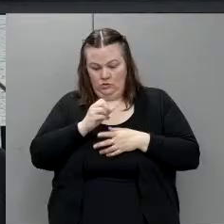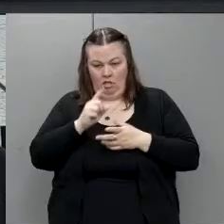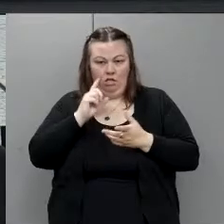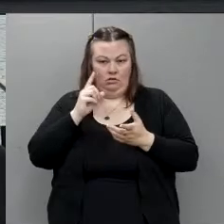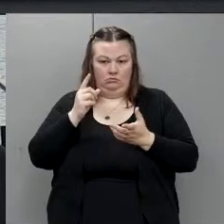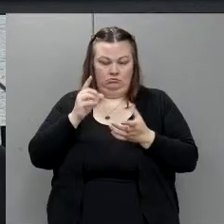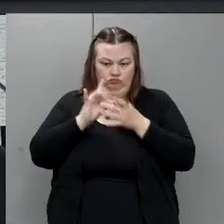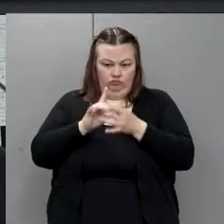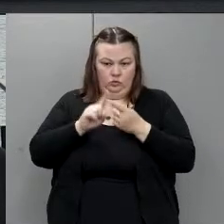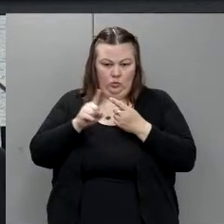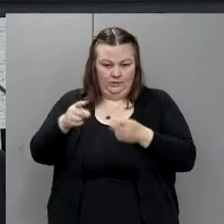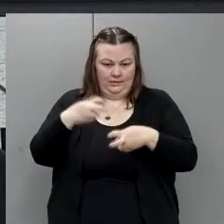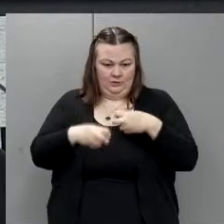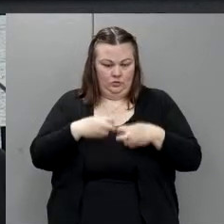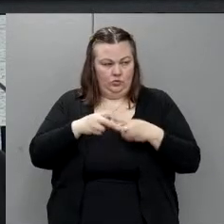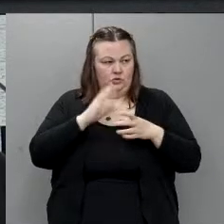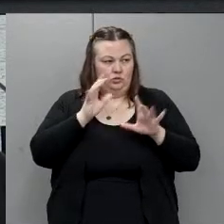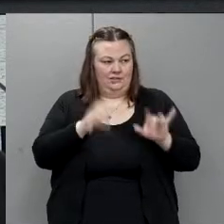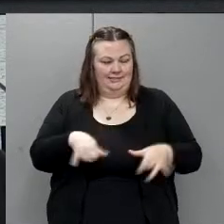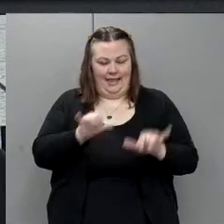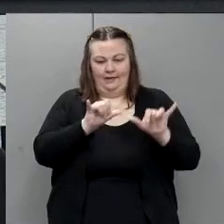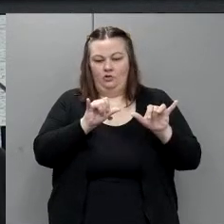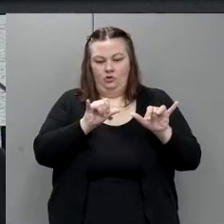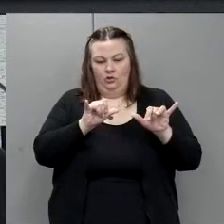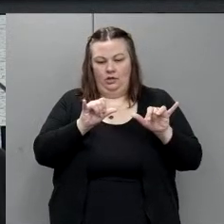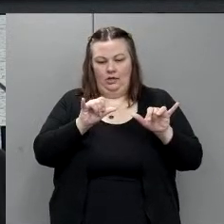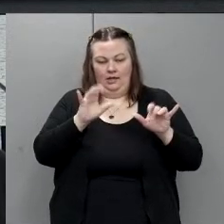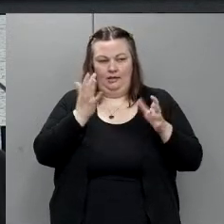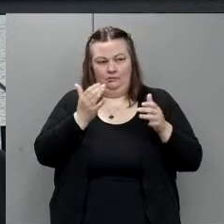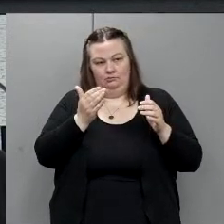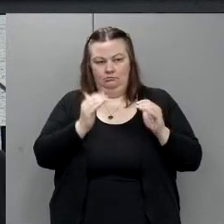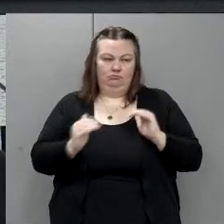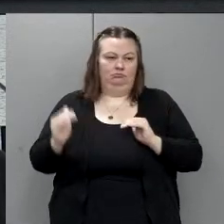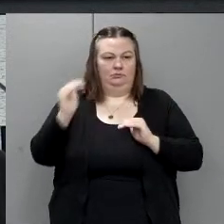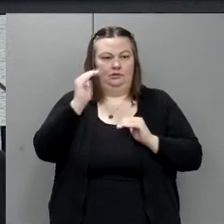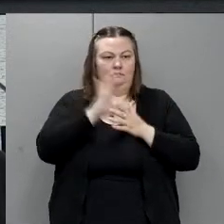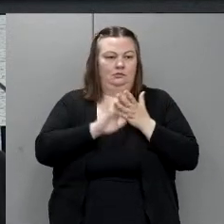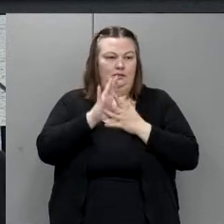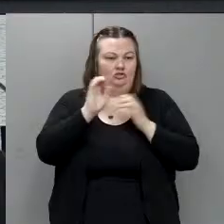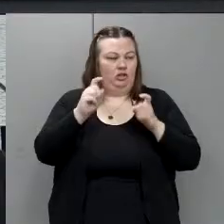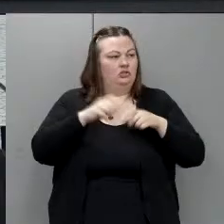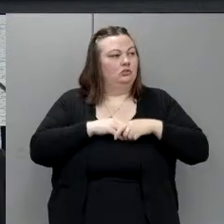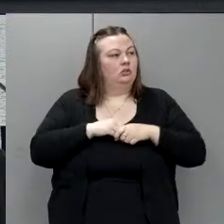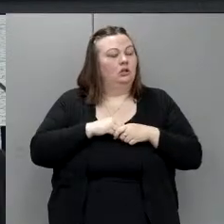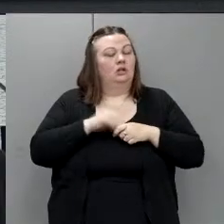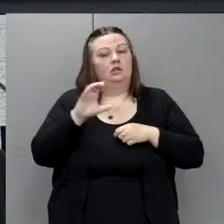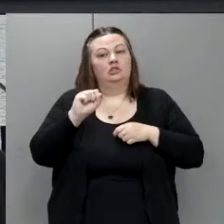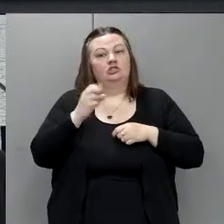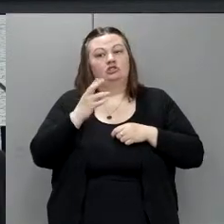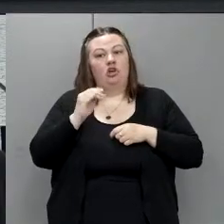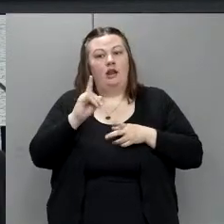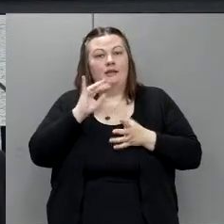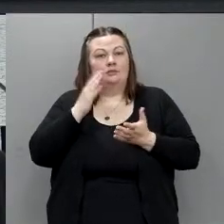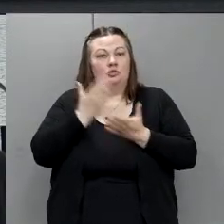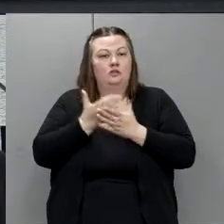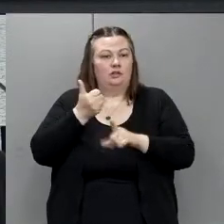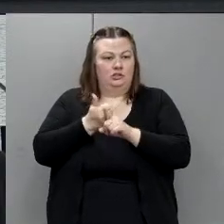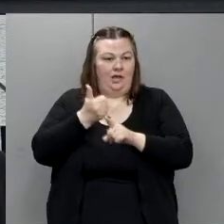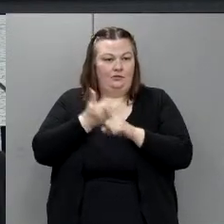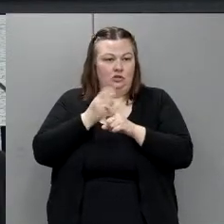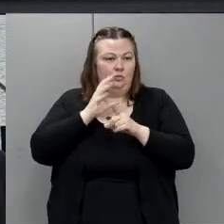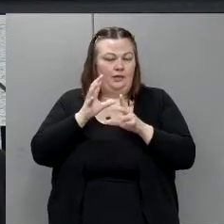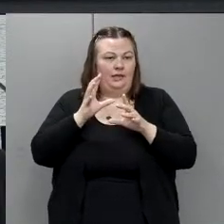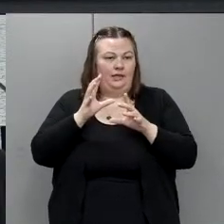those matters which were standard in higher education. Shonda has proven herself to be